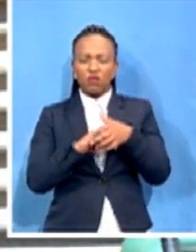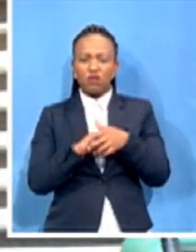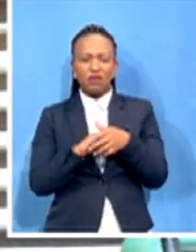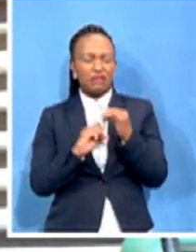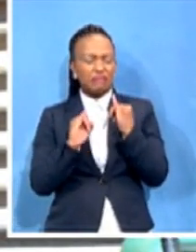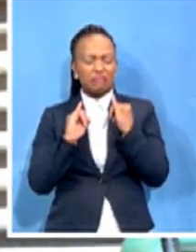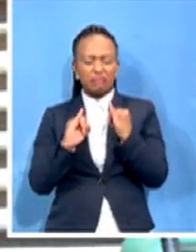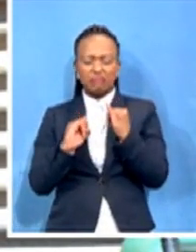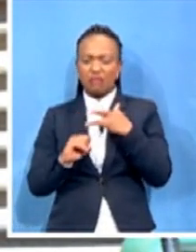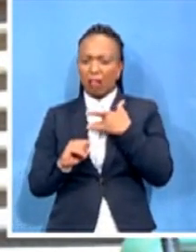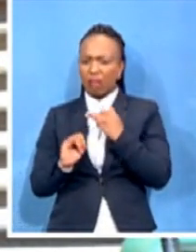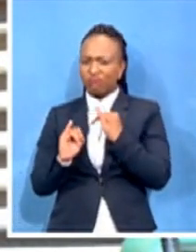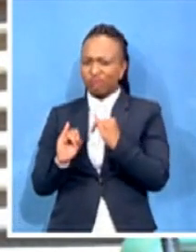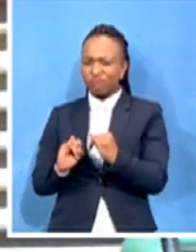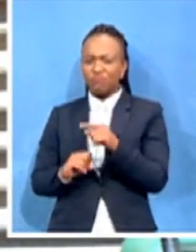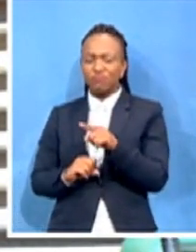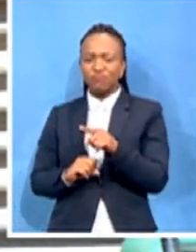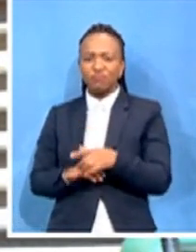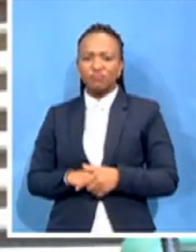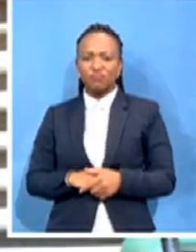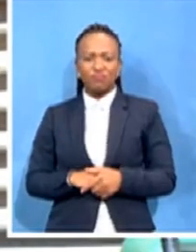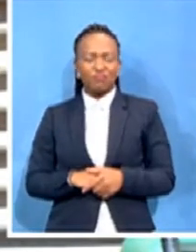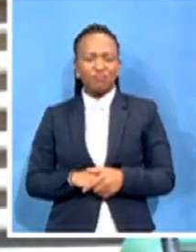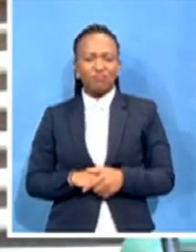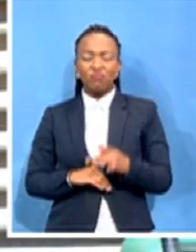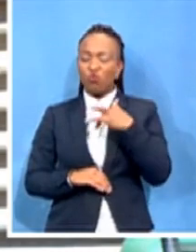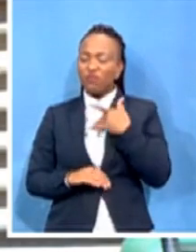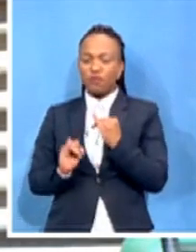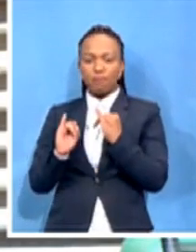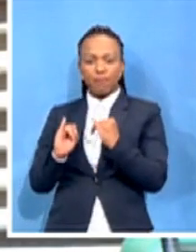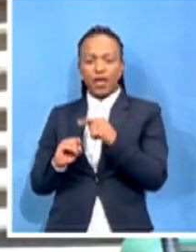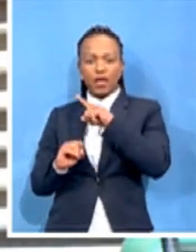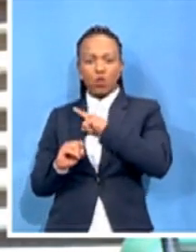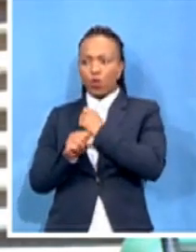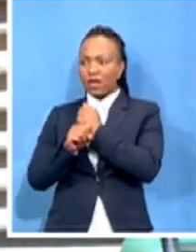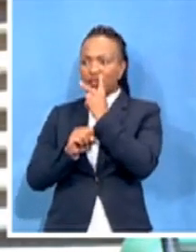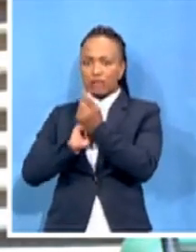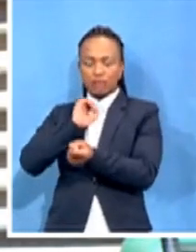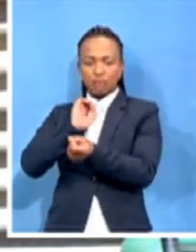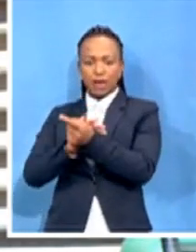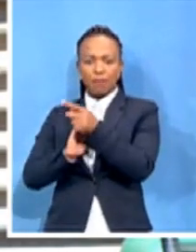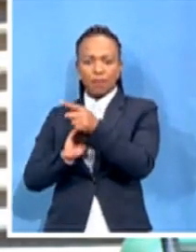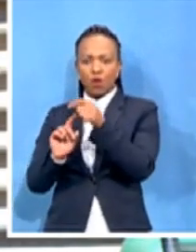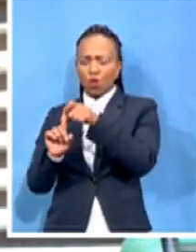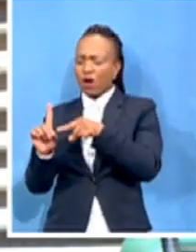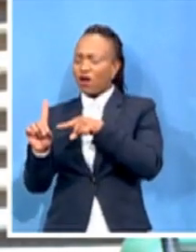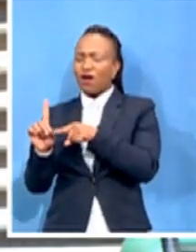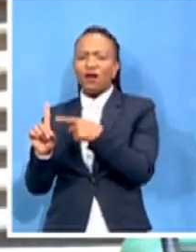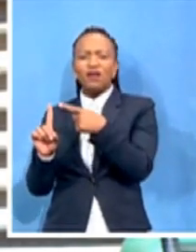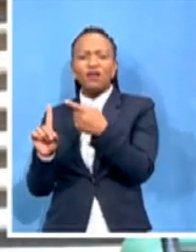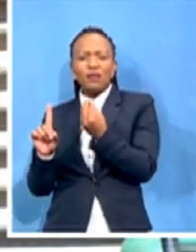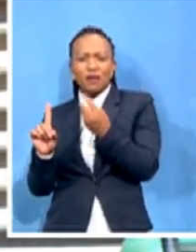We feel really bad. We didn't see this coming. Thapelo was very young. His mother is devastated. We are